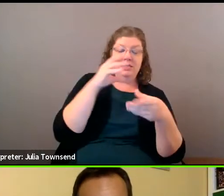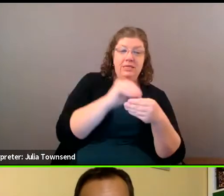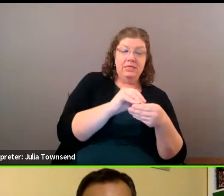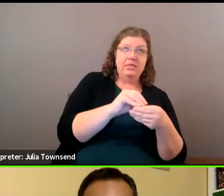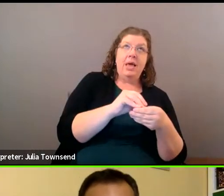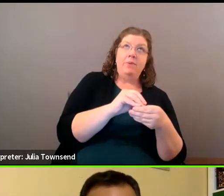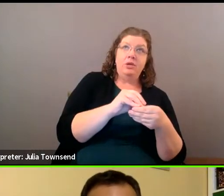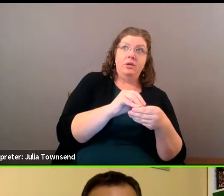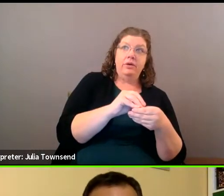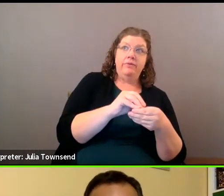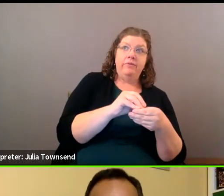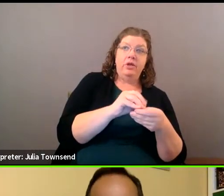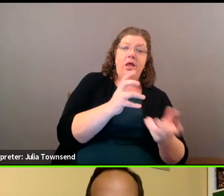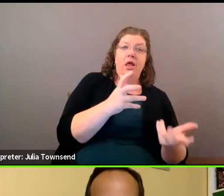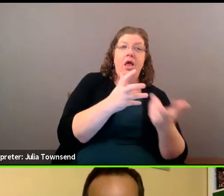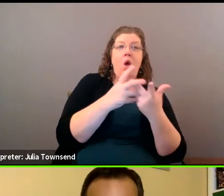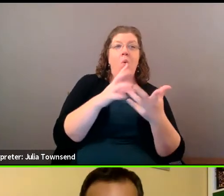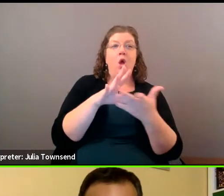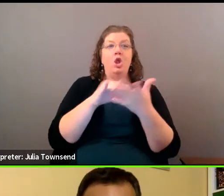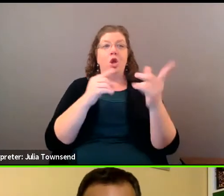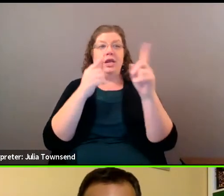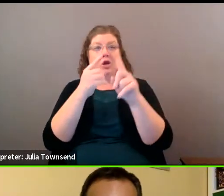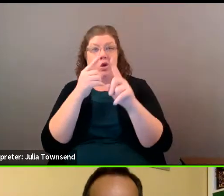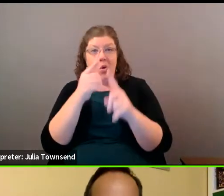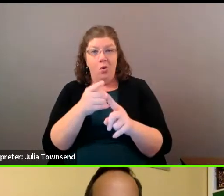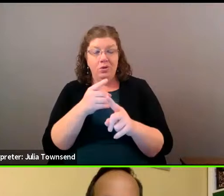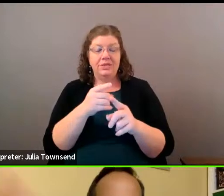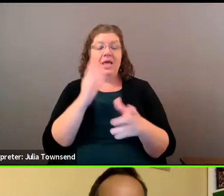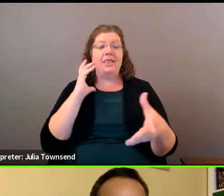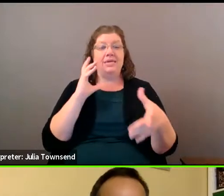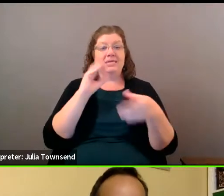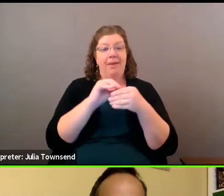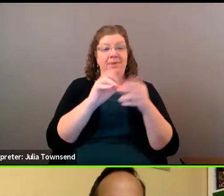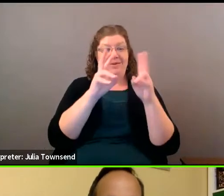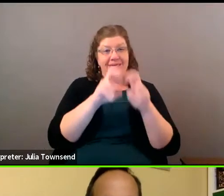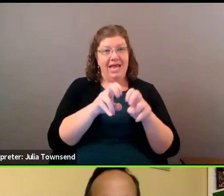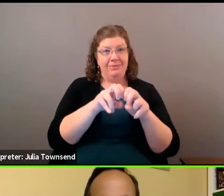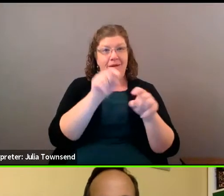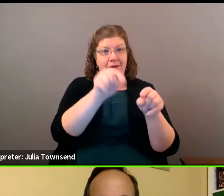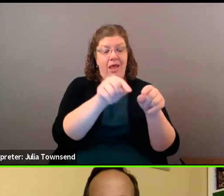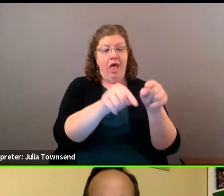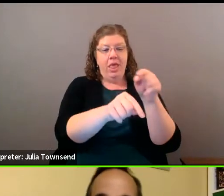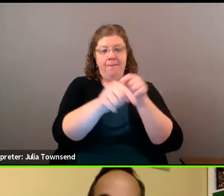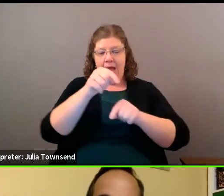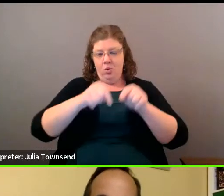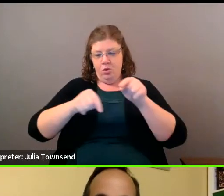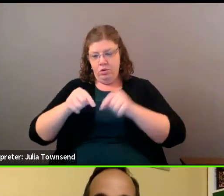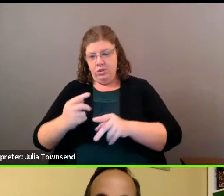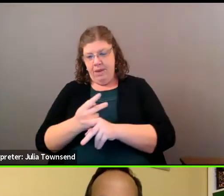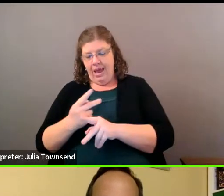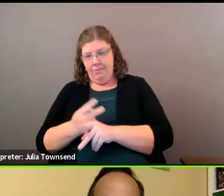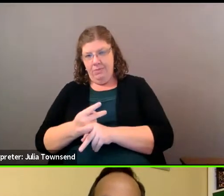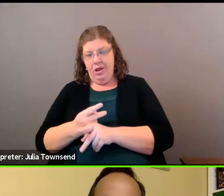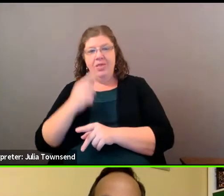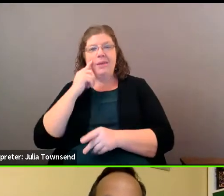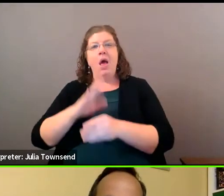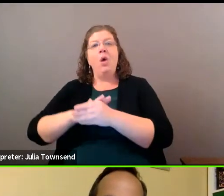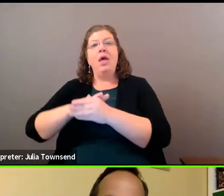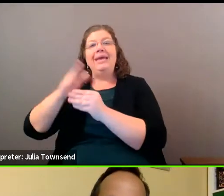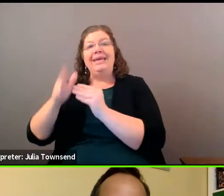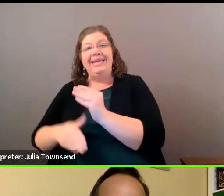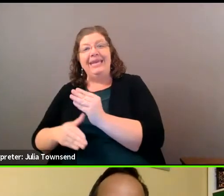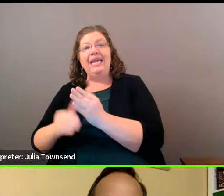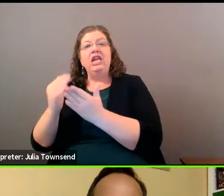that are aligned to learning goals, the summative assessment, you can backwards map. So think about an end of unit assessment. That's